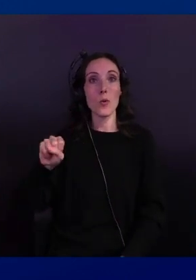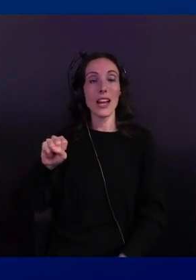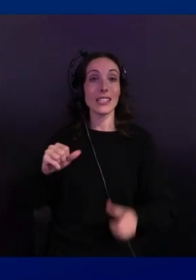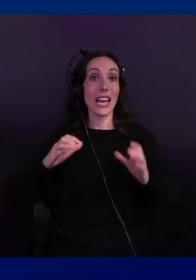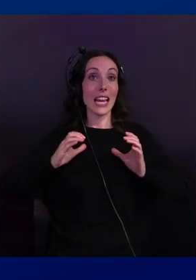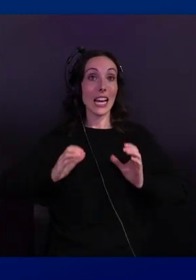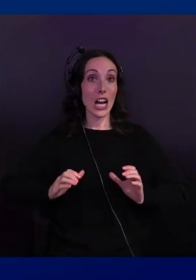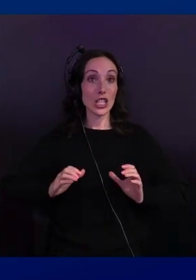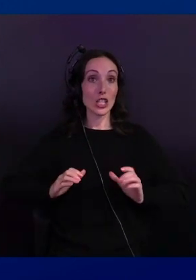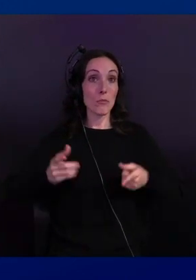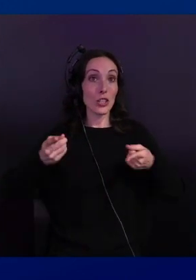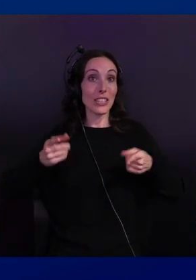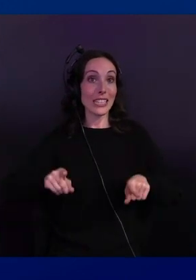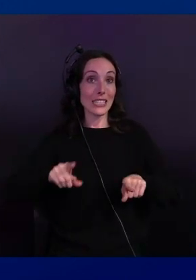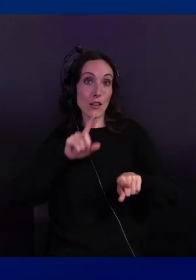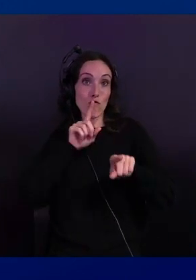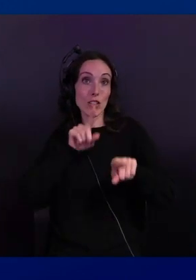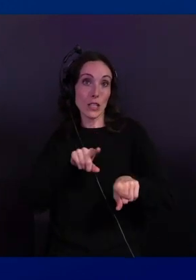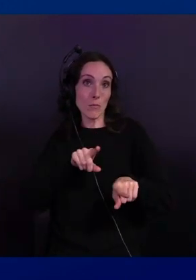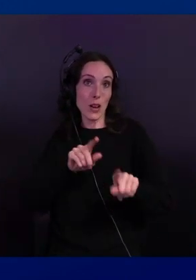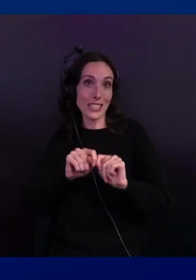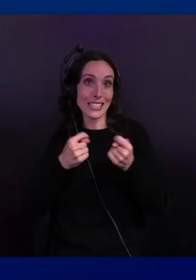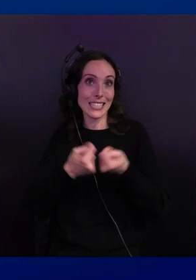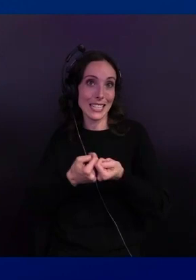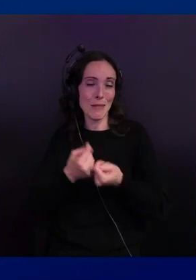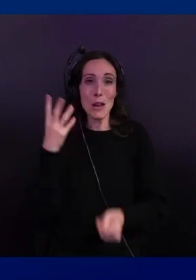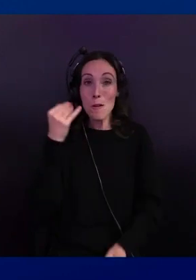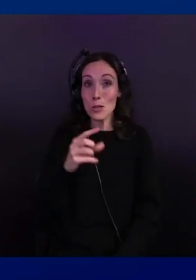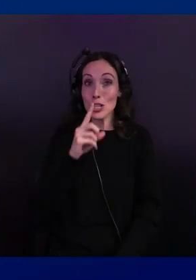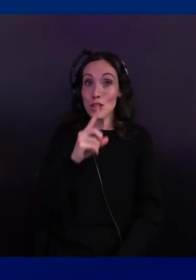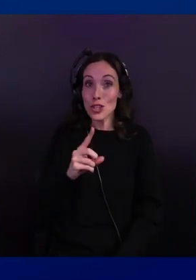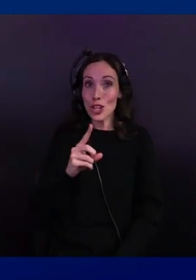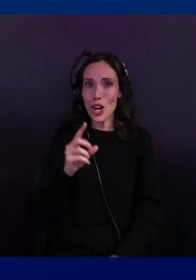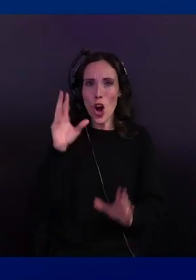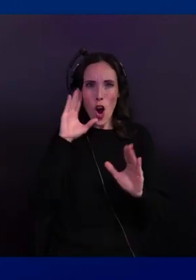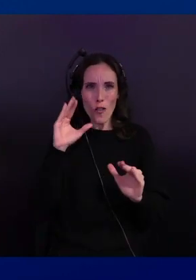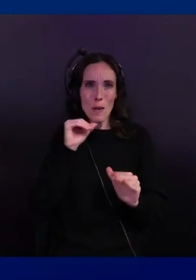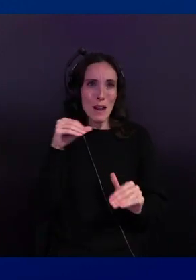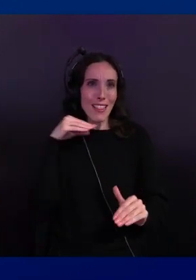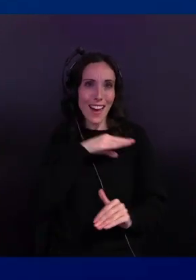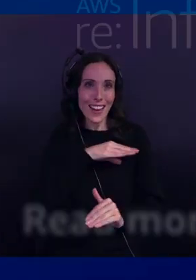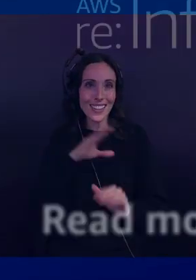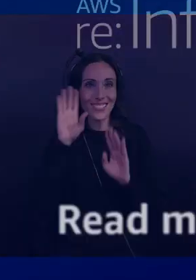Customer Incident Response Team. I'm pretty sure. Hopefully that's not a lie.